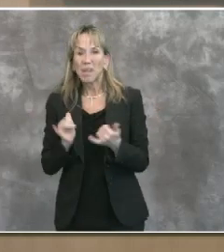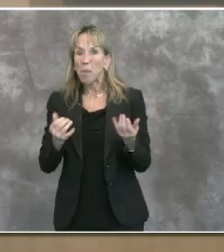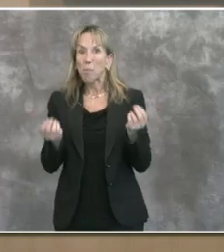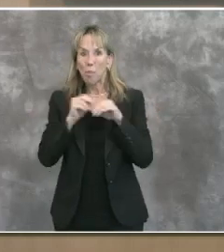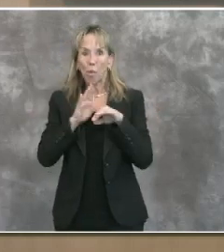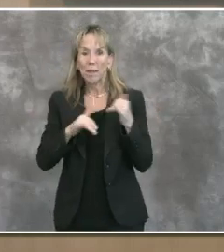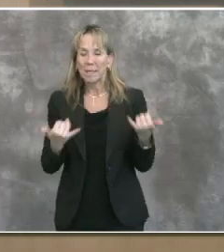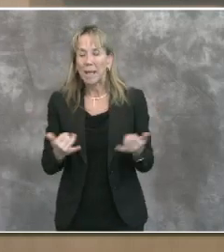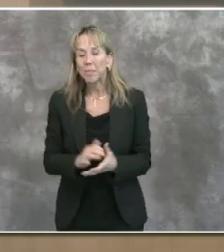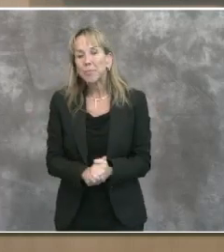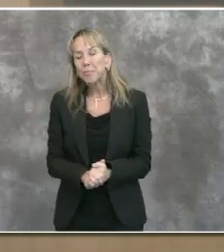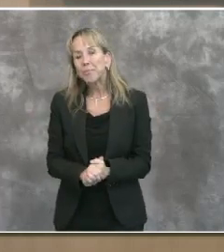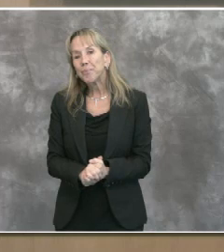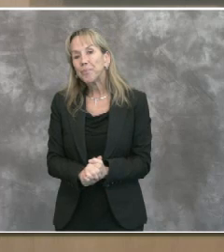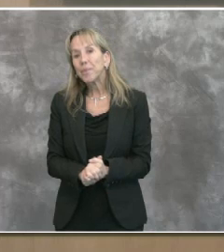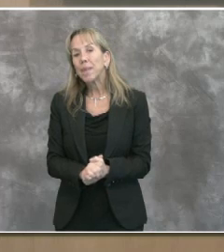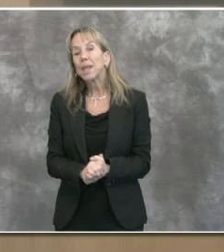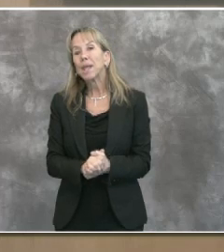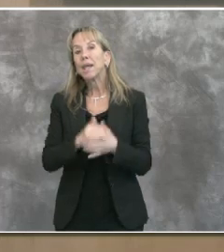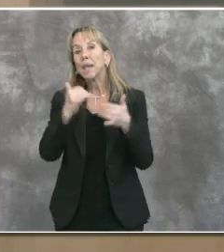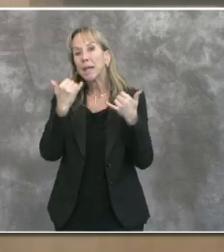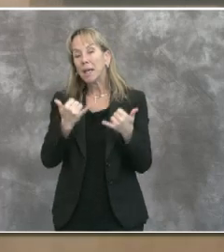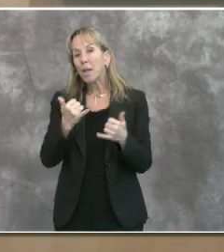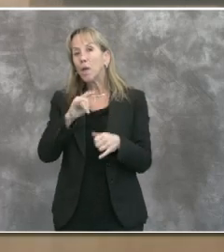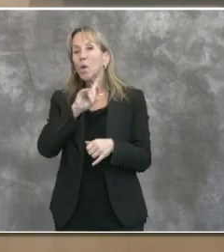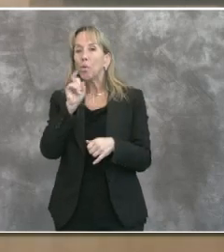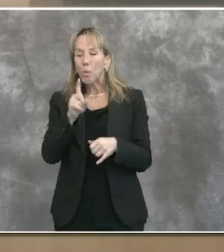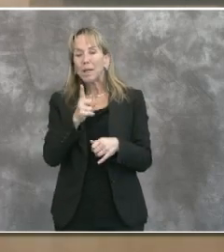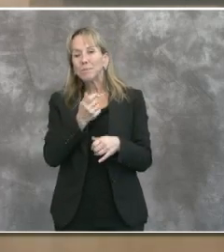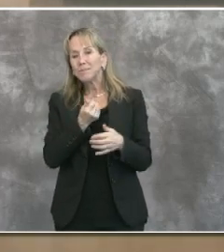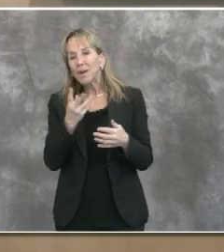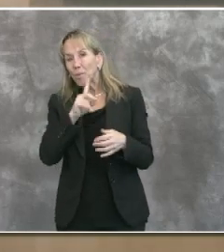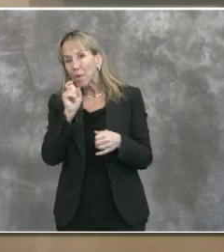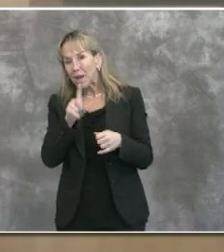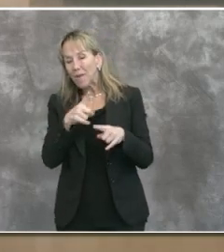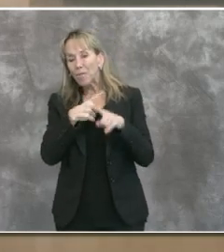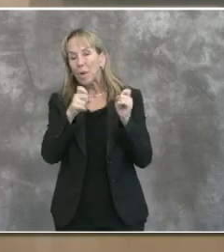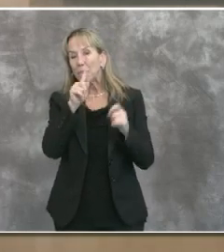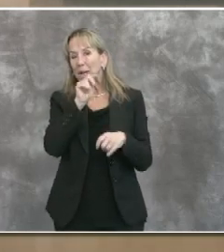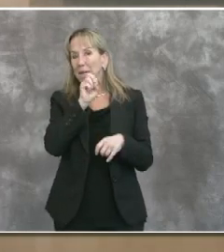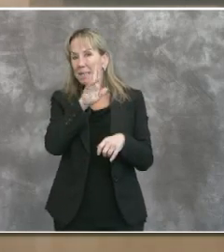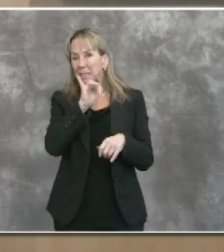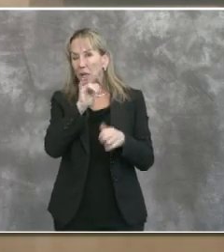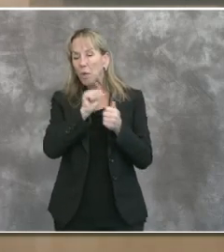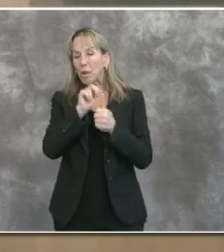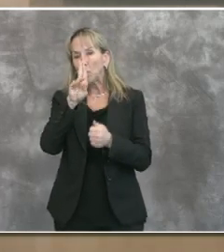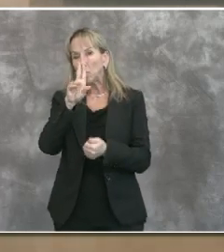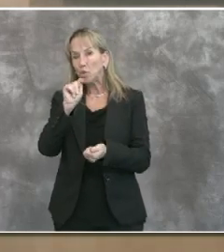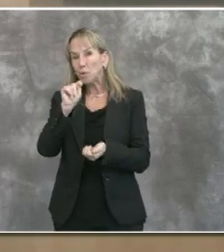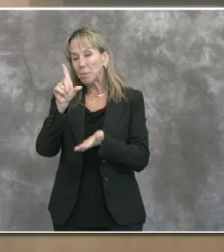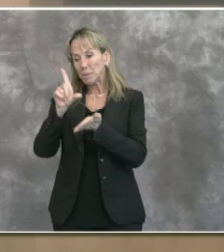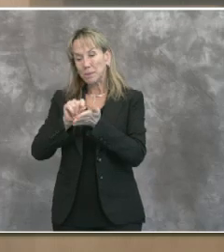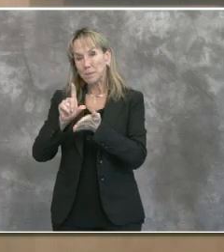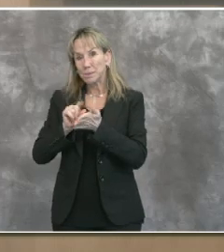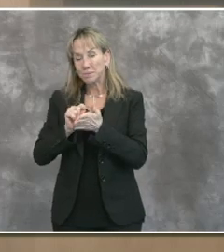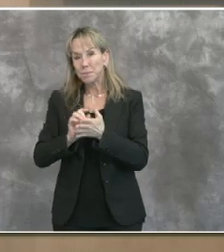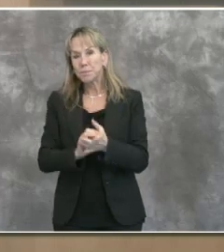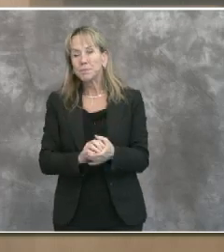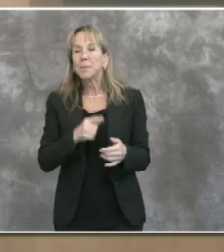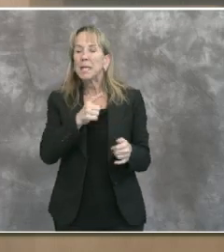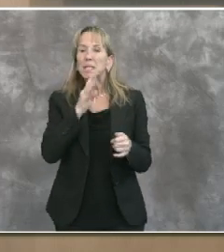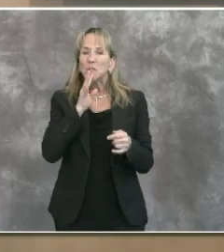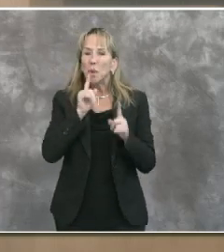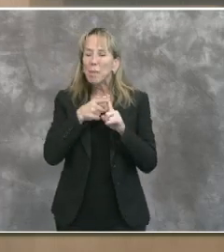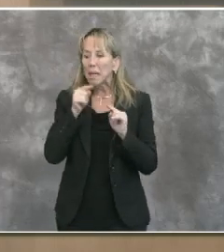All right, thank you. Dr. McDonald, we have a question, actually several, from Terry Figueroa from the Union Tribune, talking about